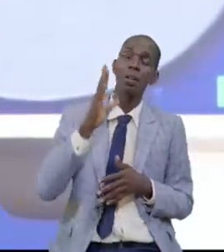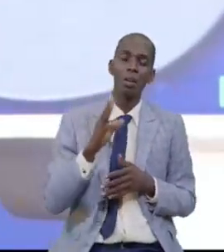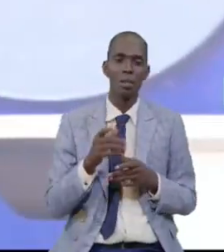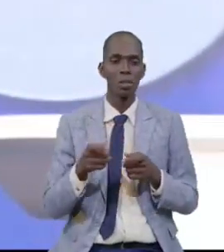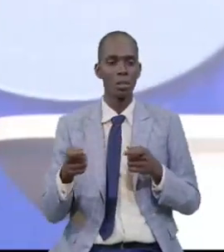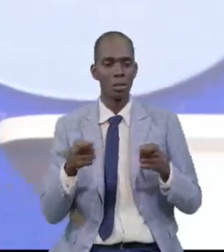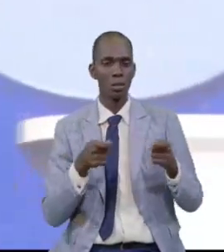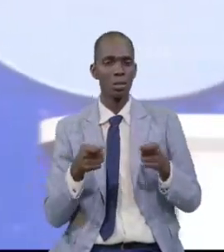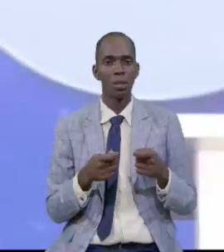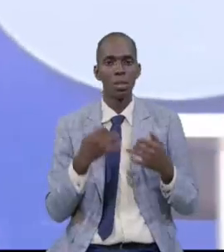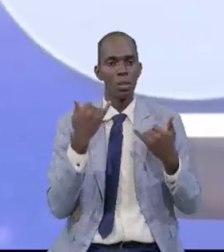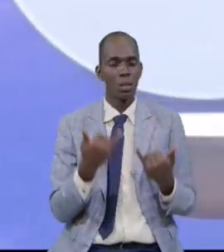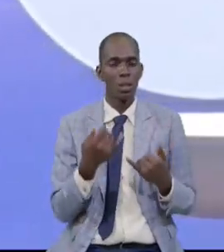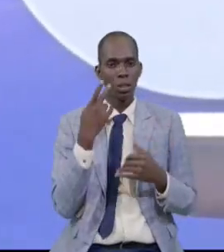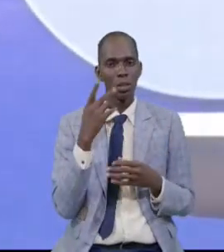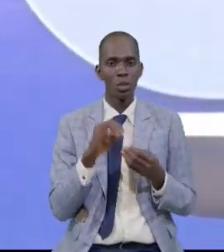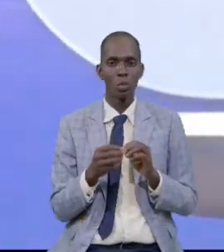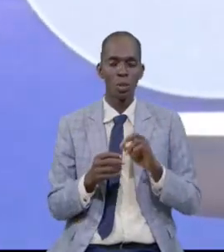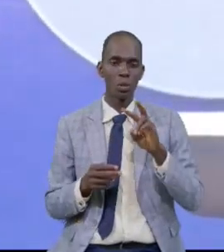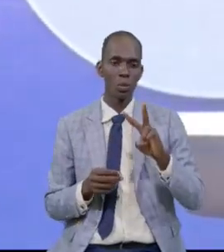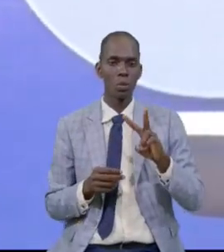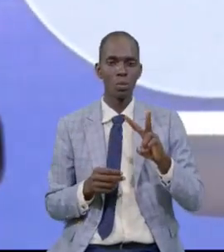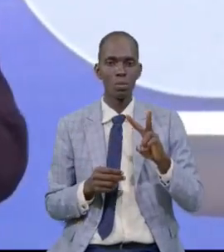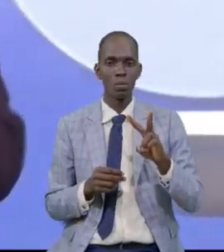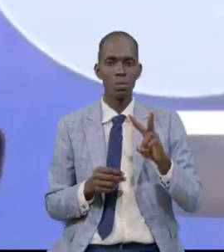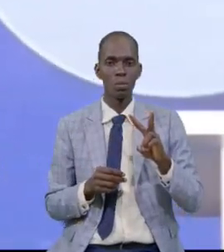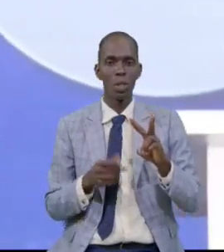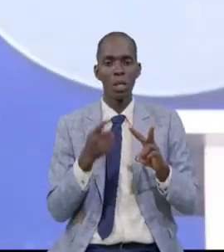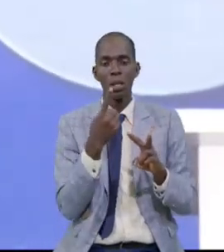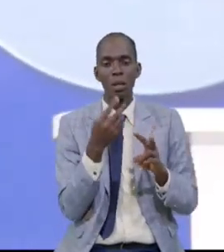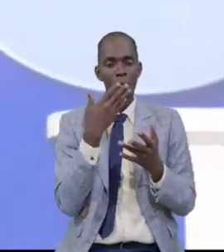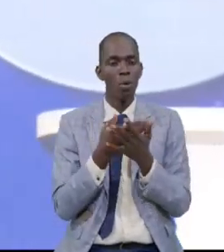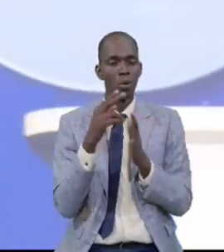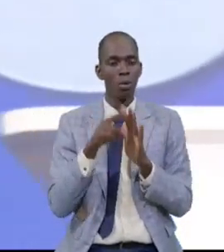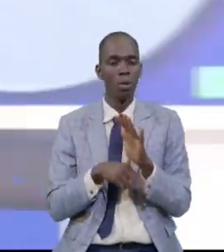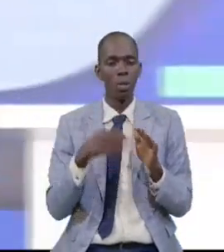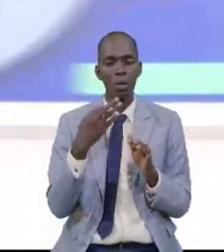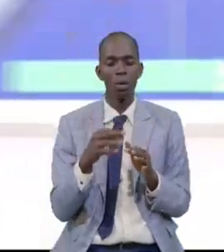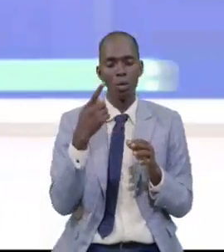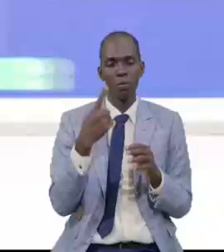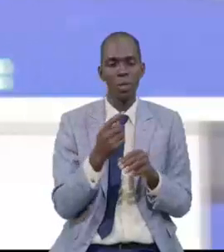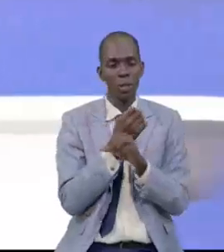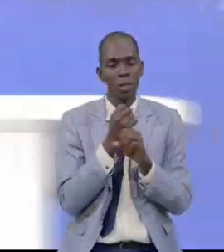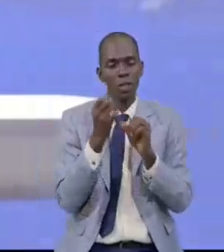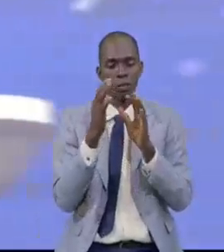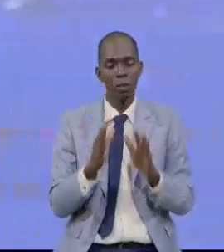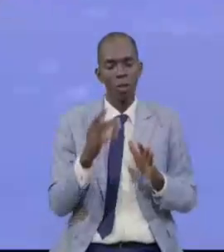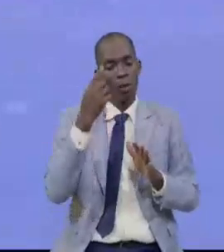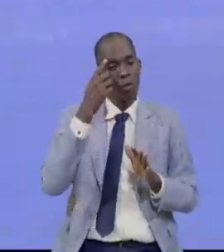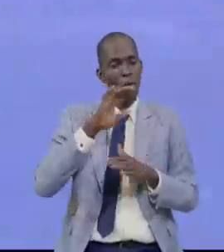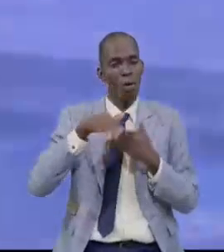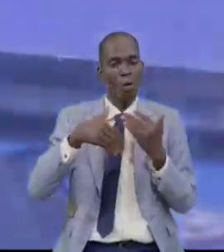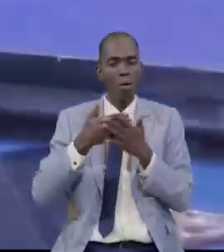two there, we're looking at the goodness of the Savior for all nations.